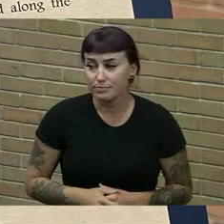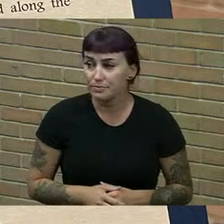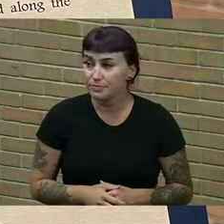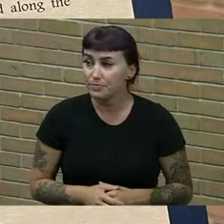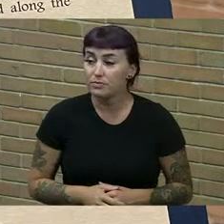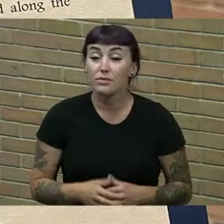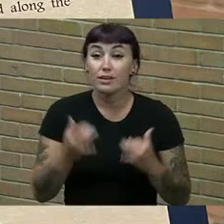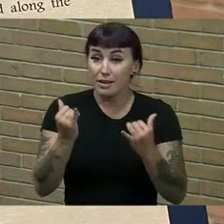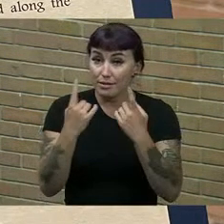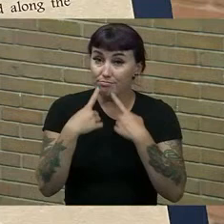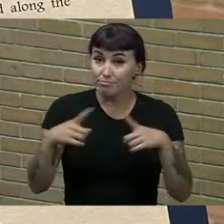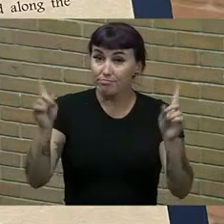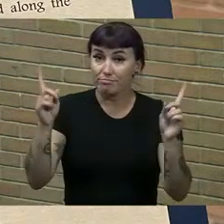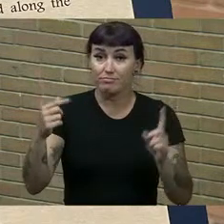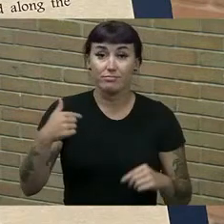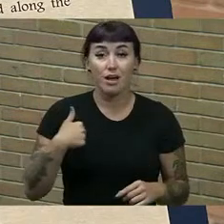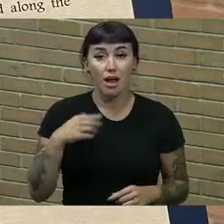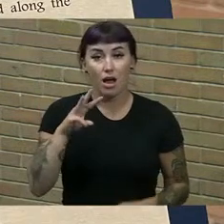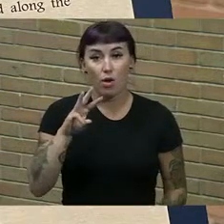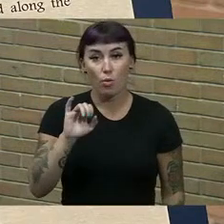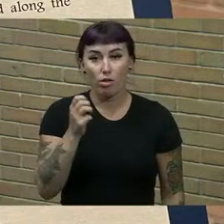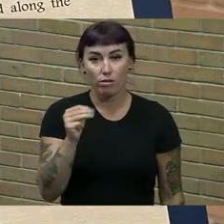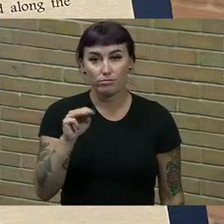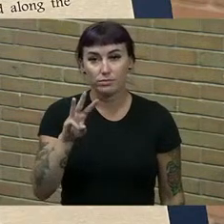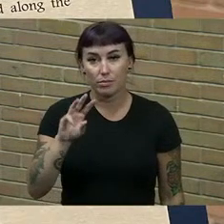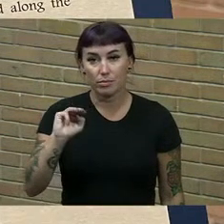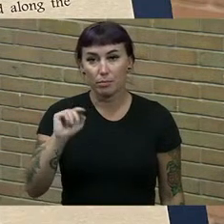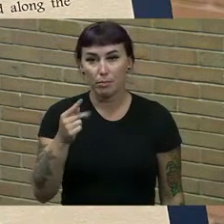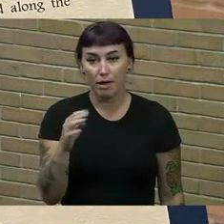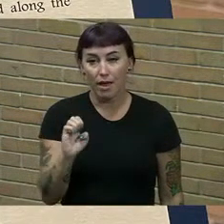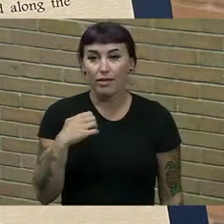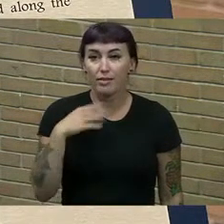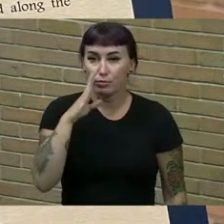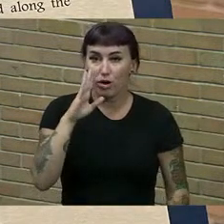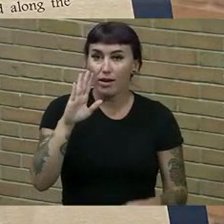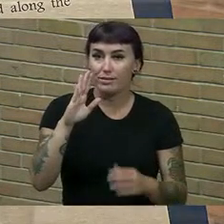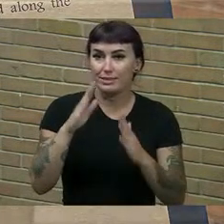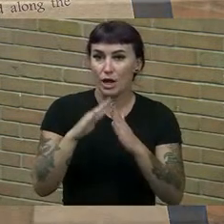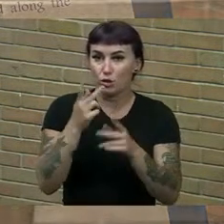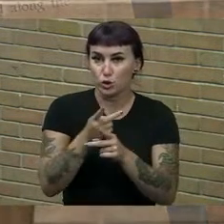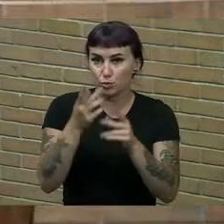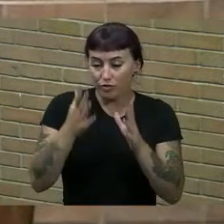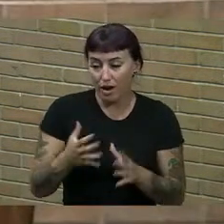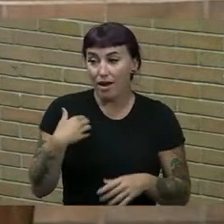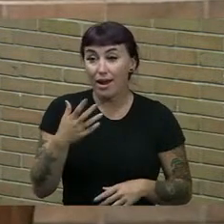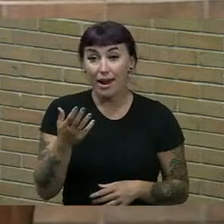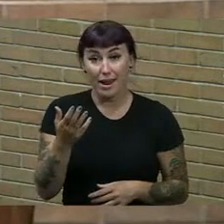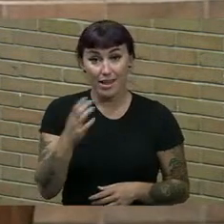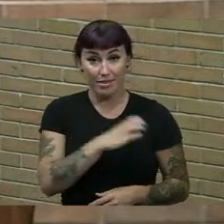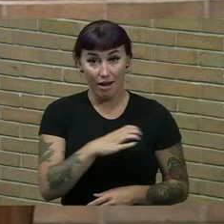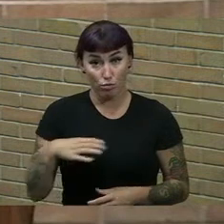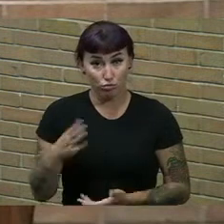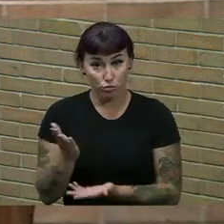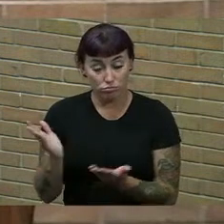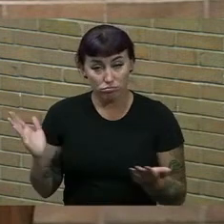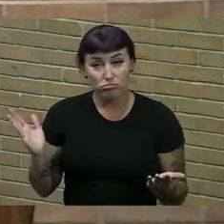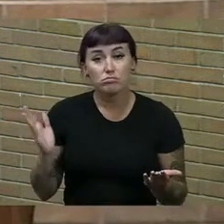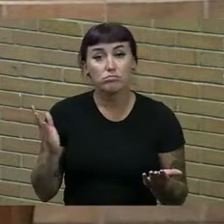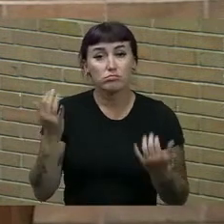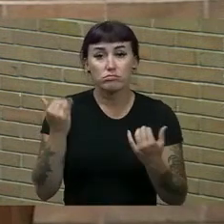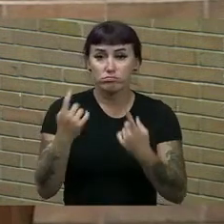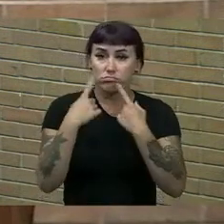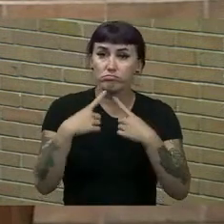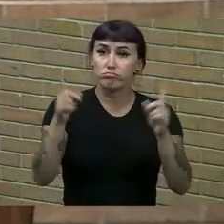Now therefore be it proclaimed that I, William W. Maley, Brighton Town Supervisor, and the members of our Town Council do